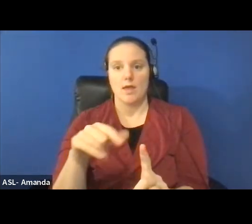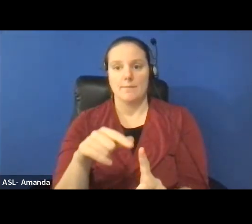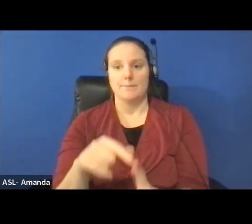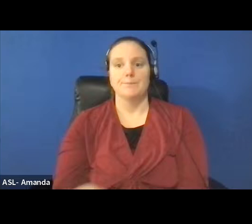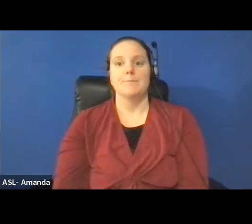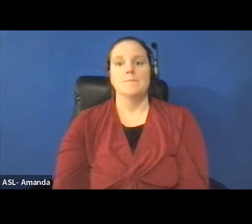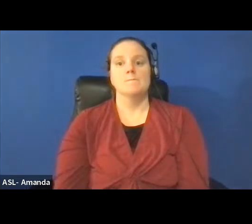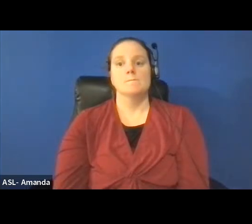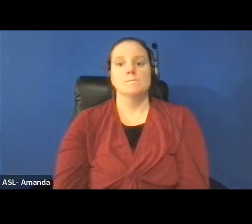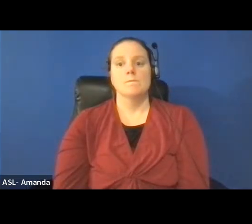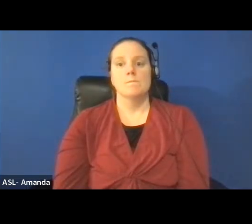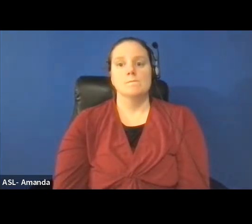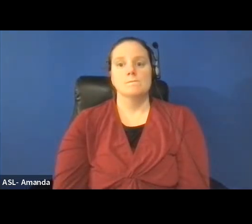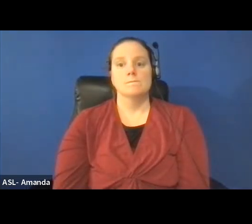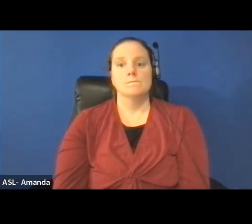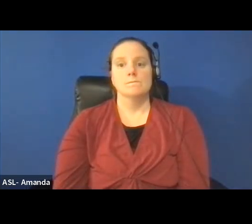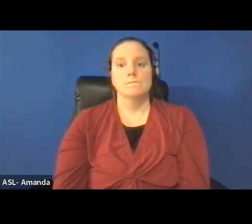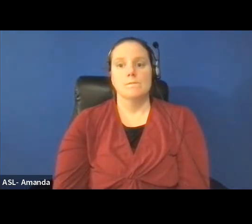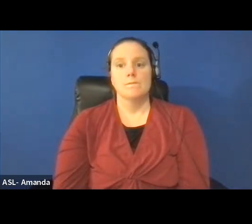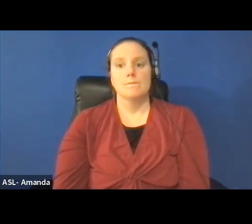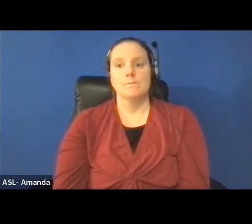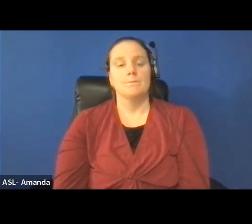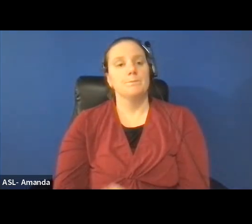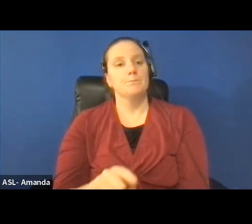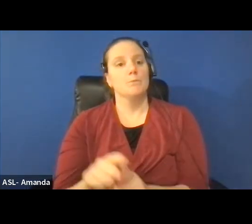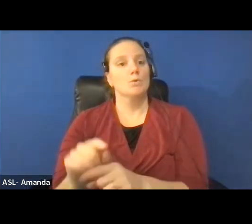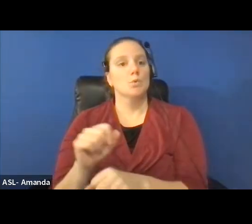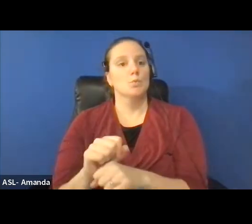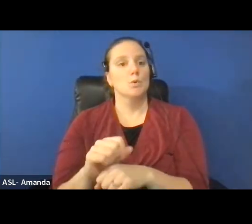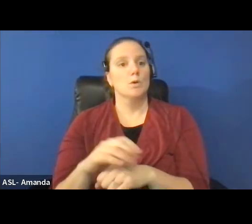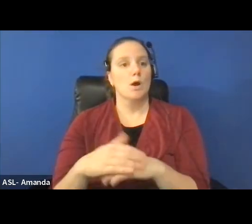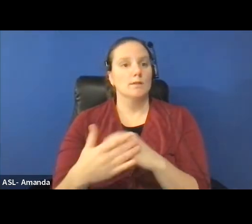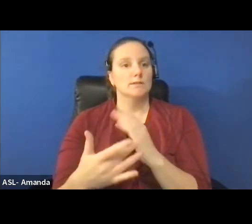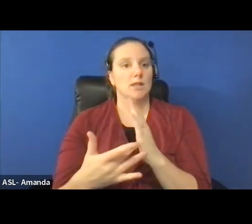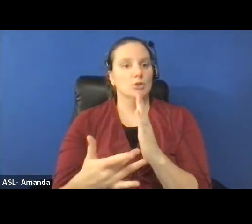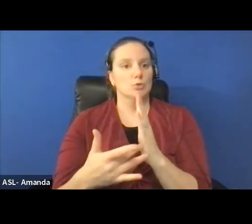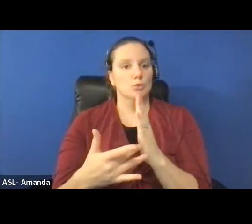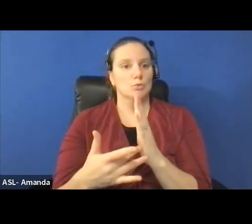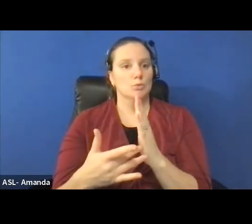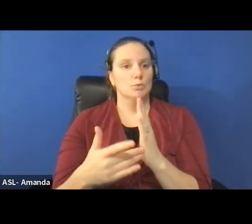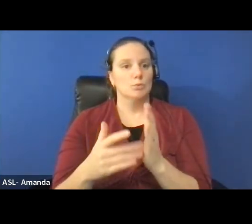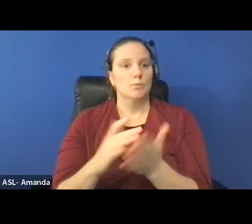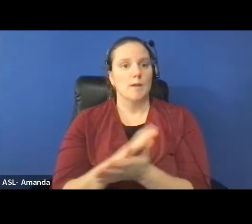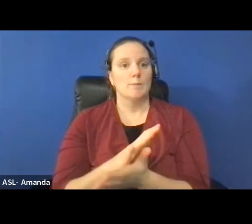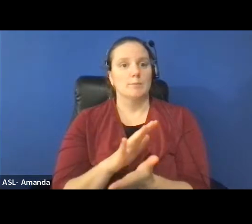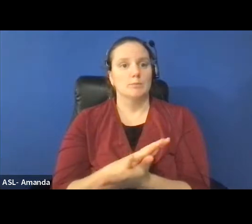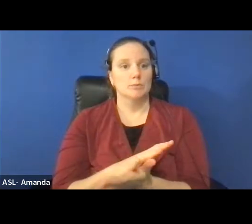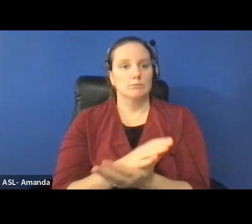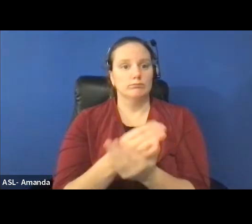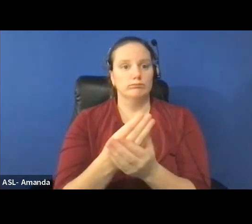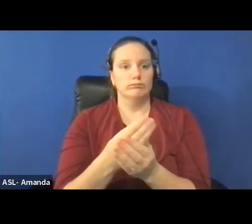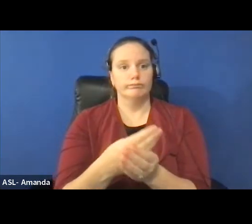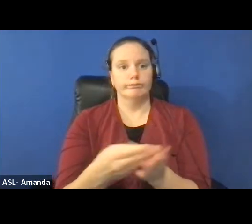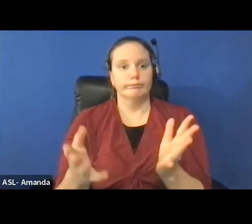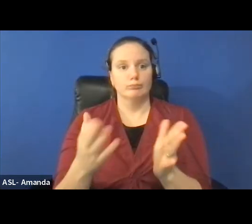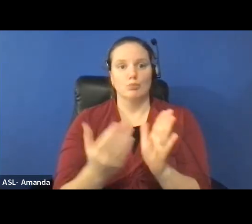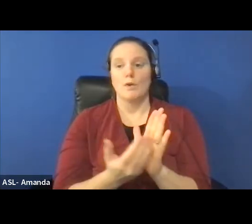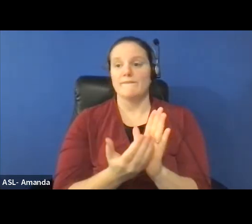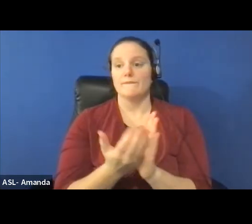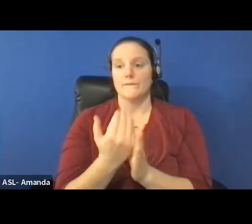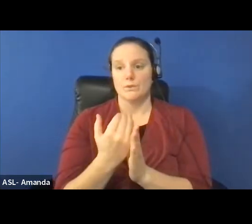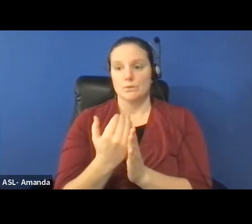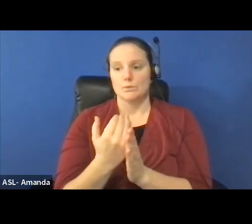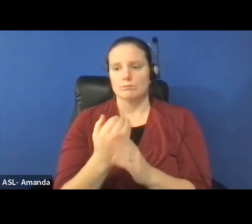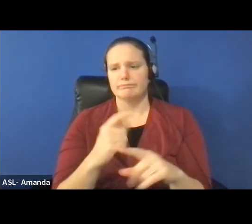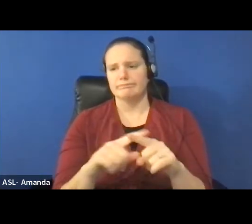also we're working on getting our technical papers out for review